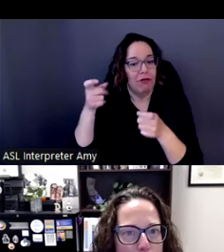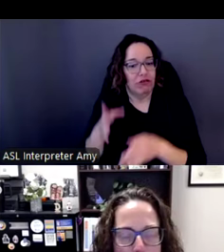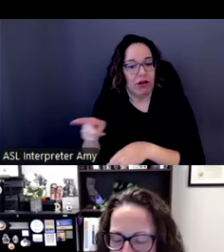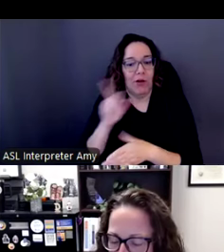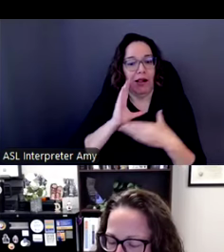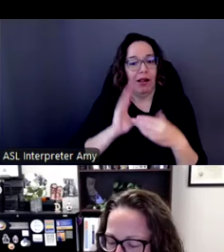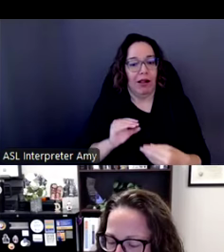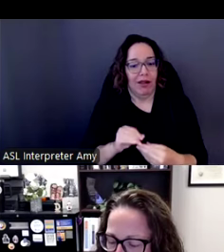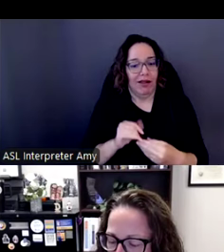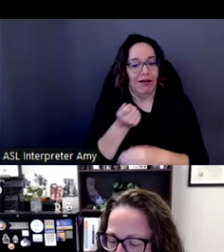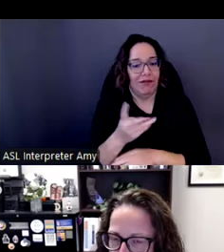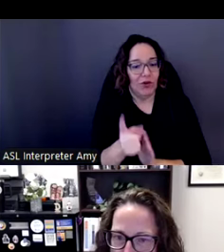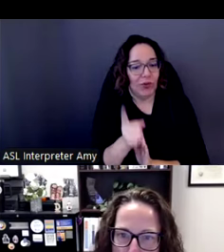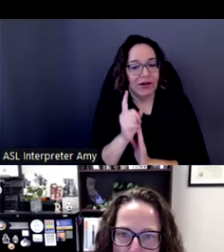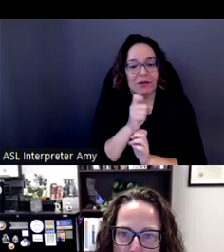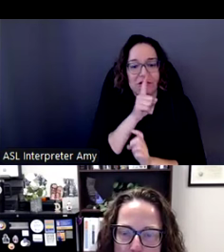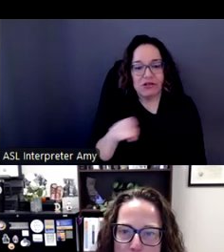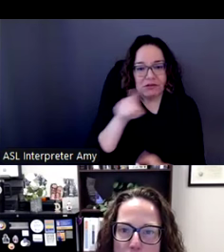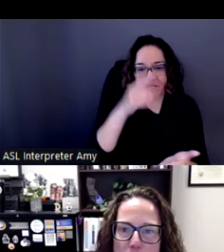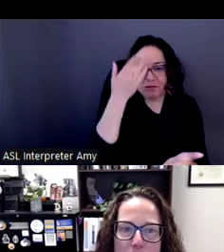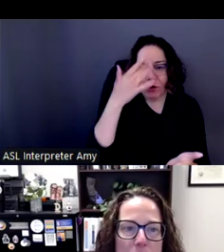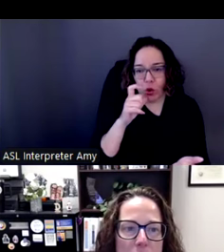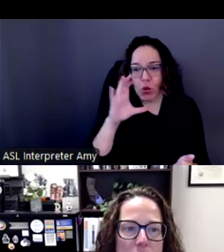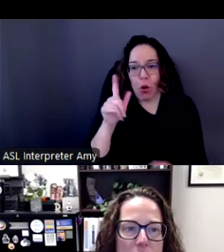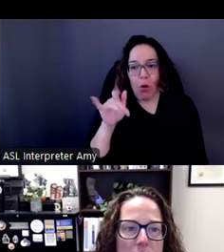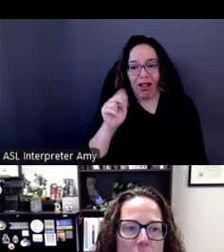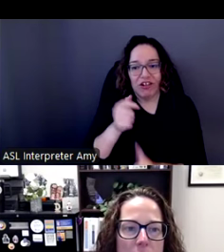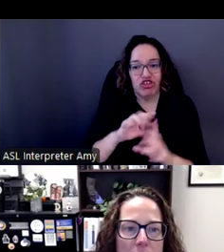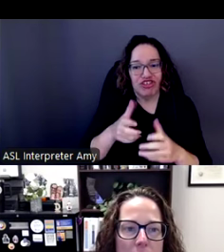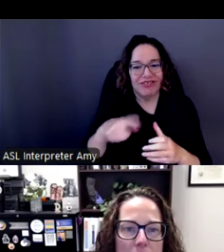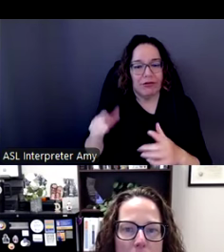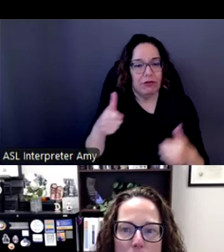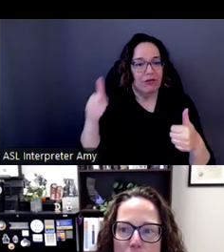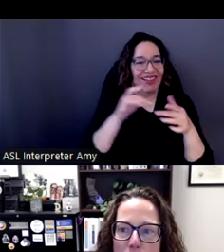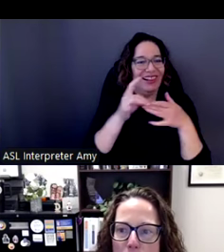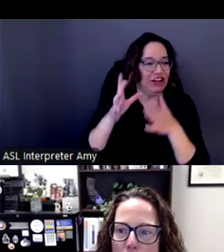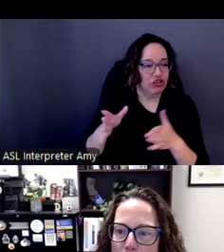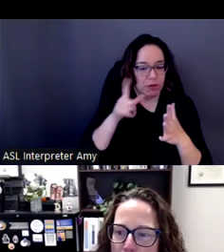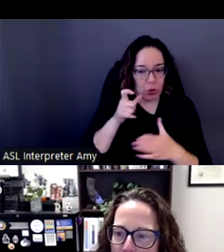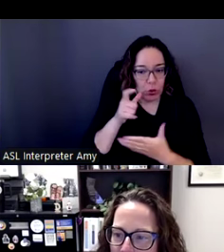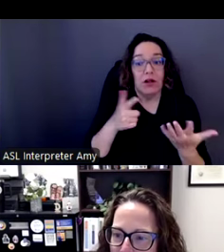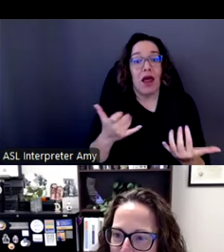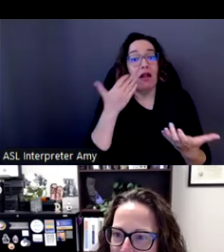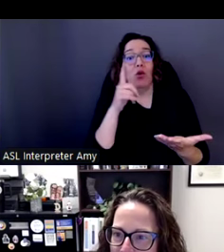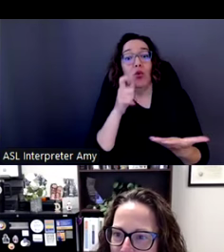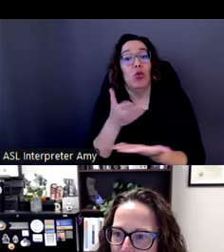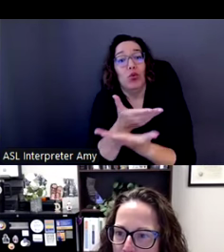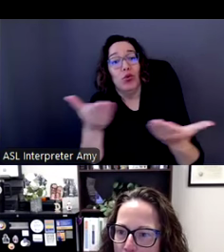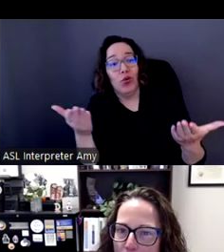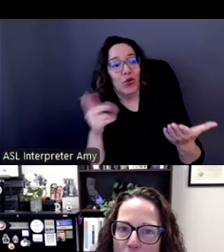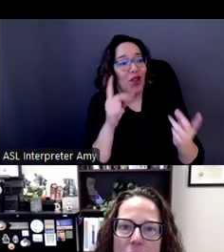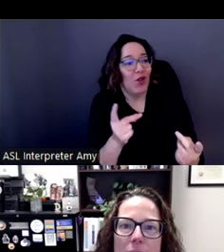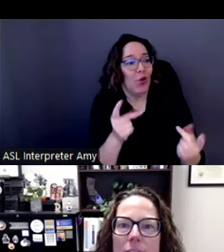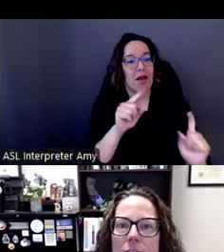few moments. So we just want to make sure you know who your coalition leadership team is. And now we want to know who all of you are. So we're going to do a